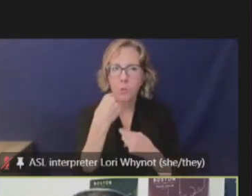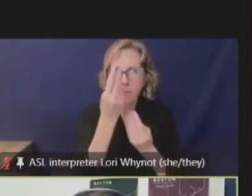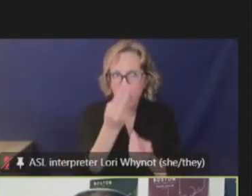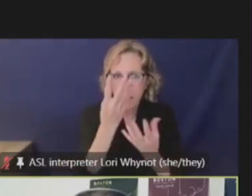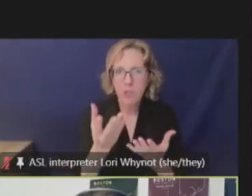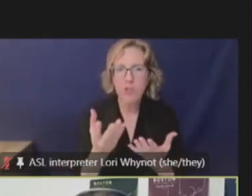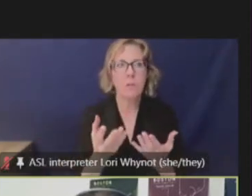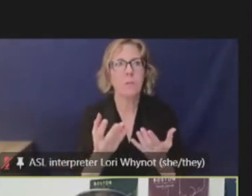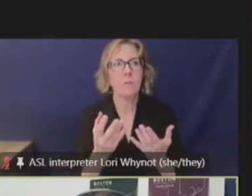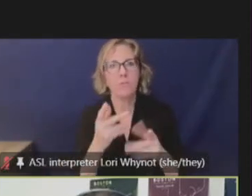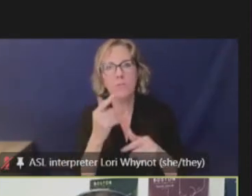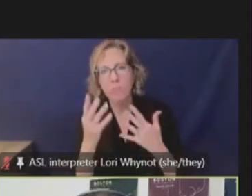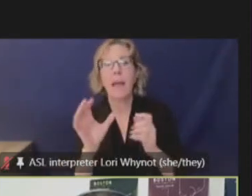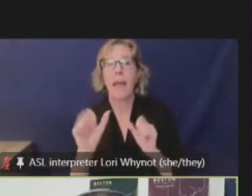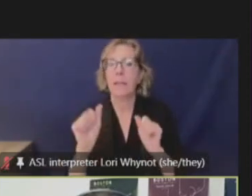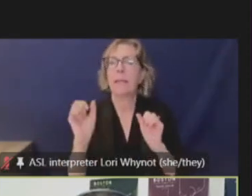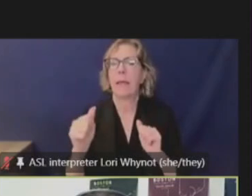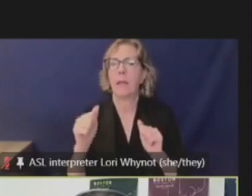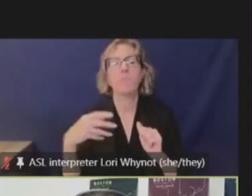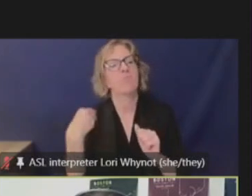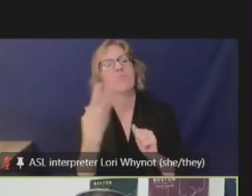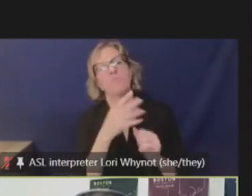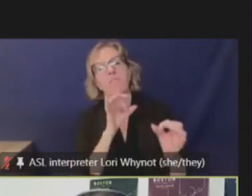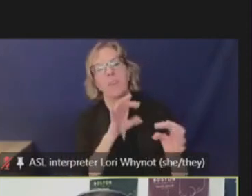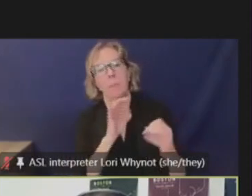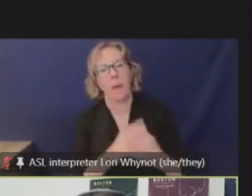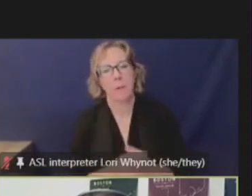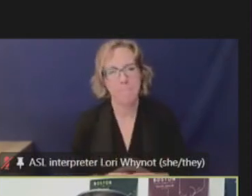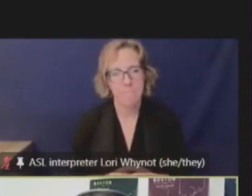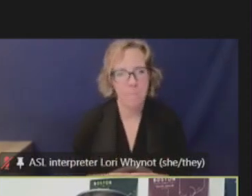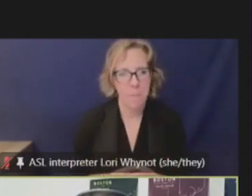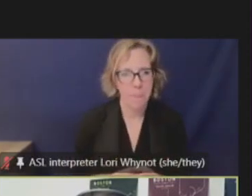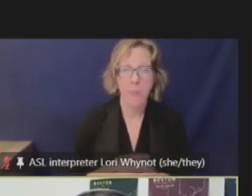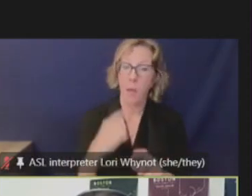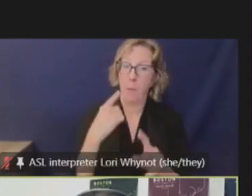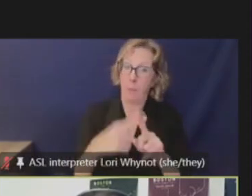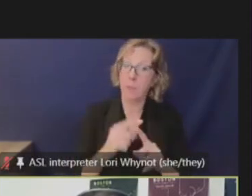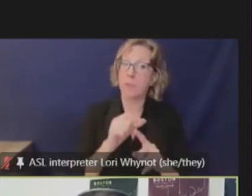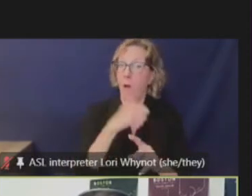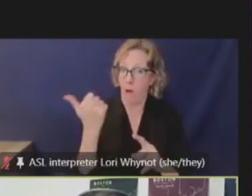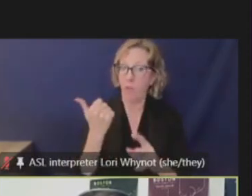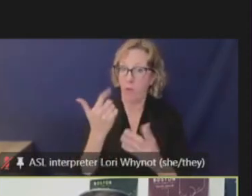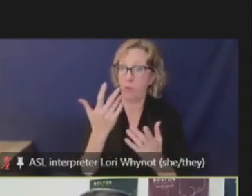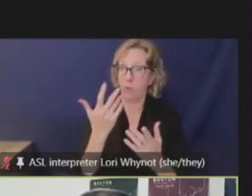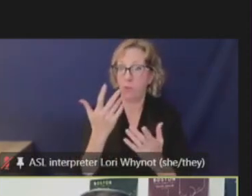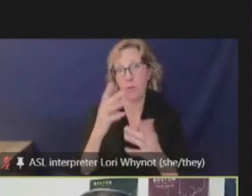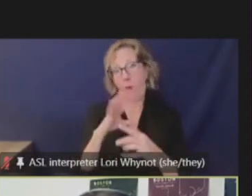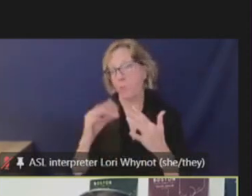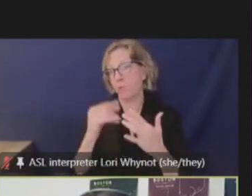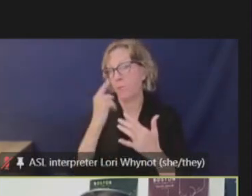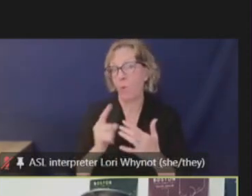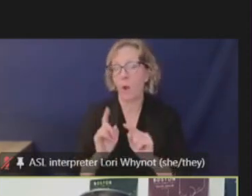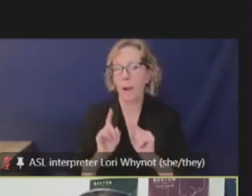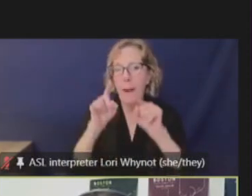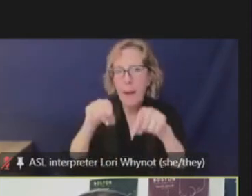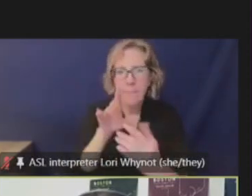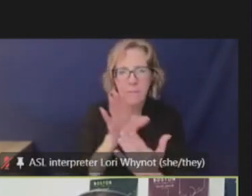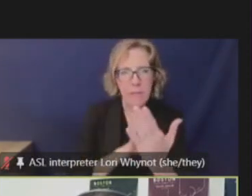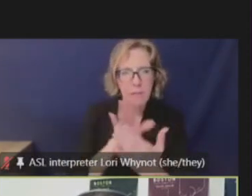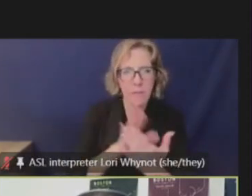or their feedback with us. And then a couple of in-person options as well included a guided tour or site